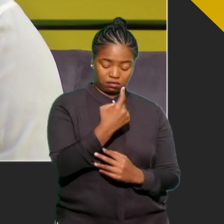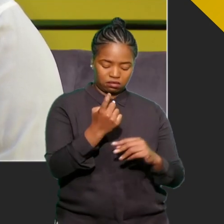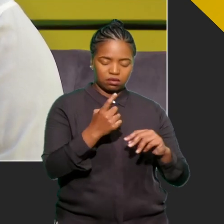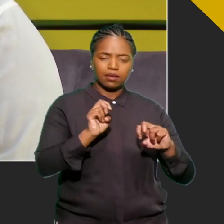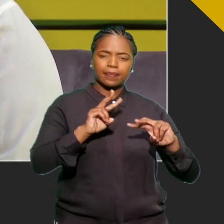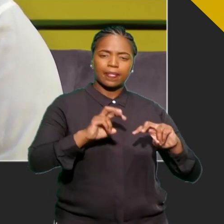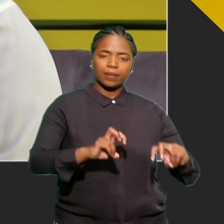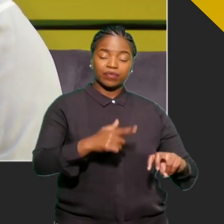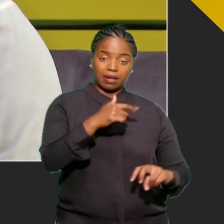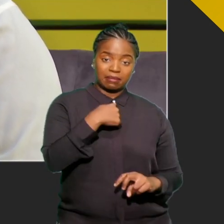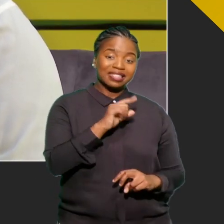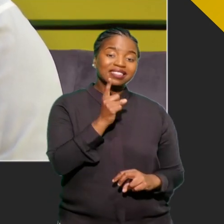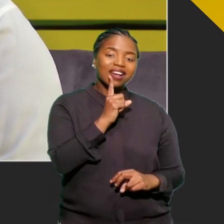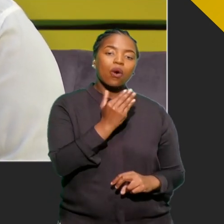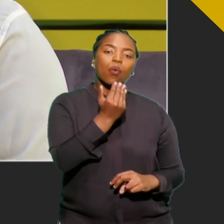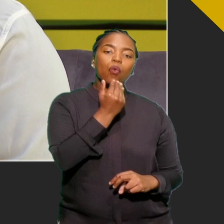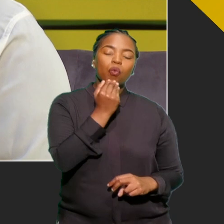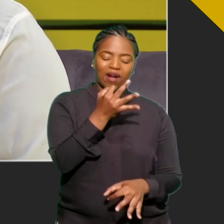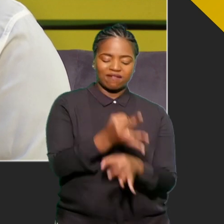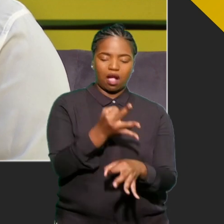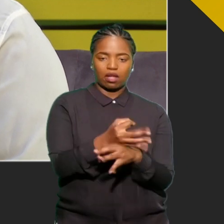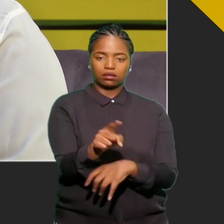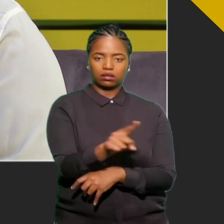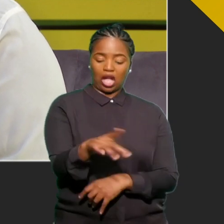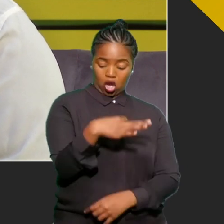where I looked at who were the fathers